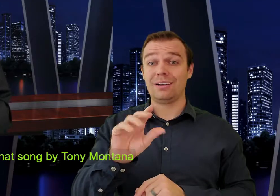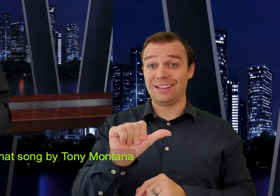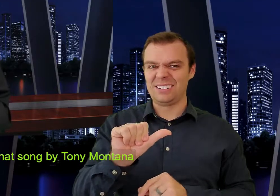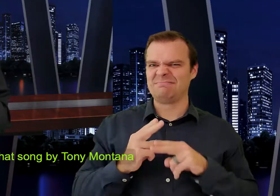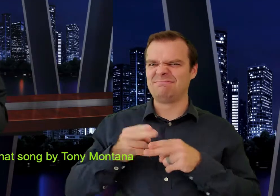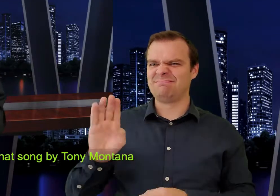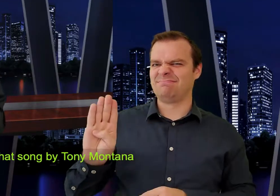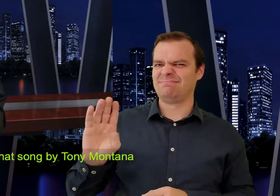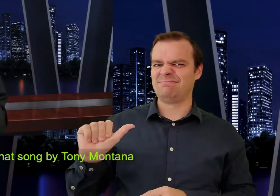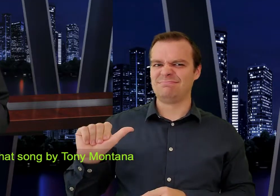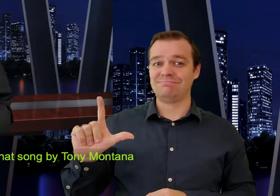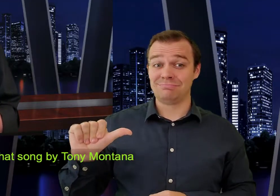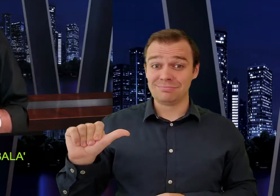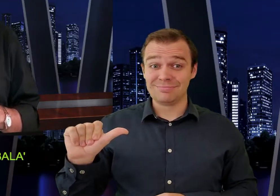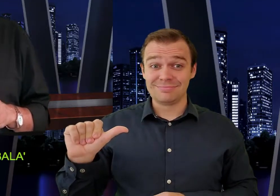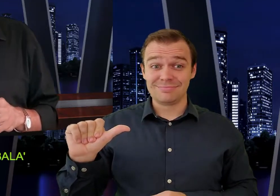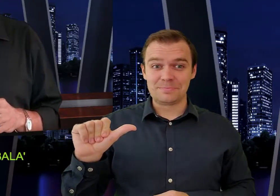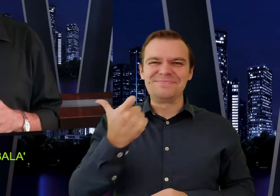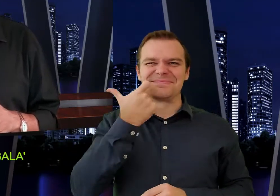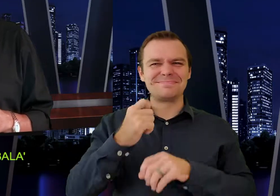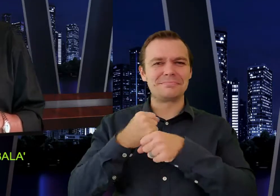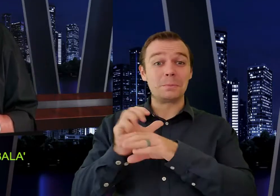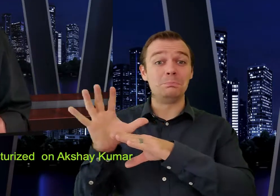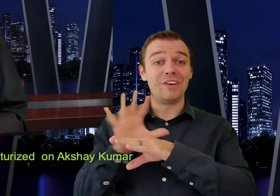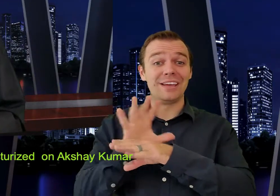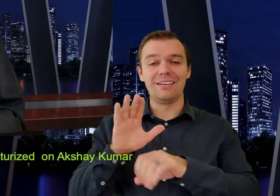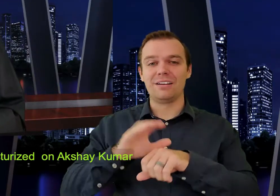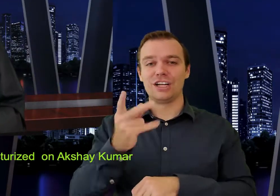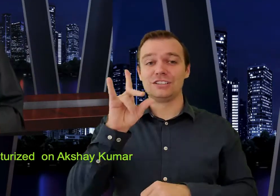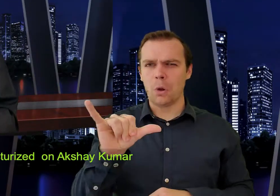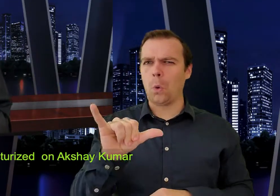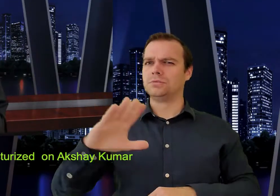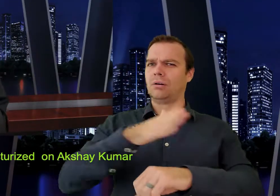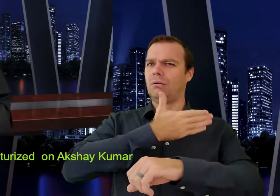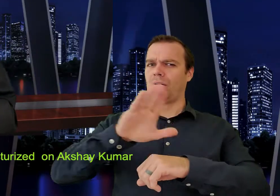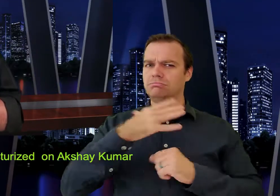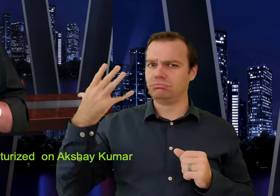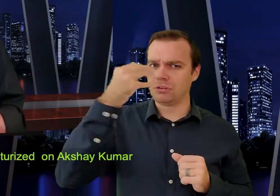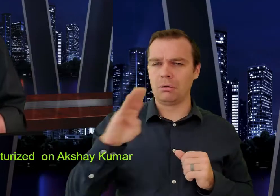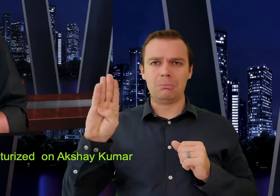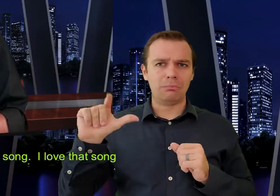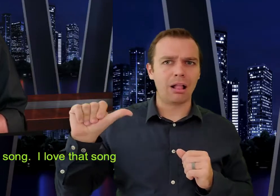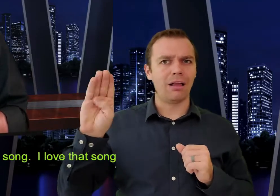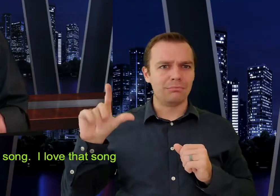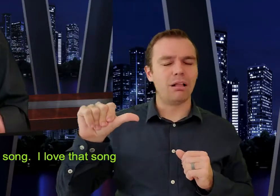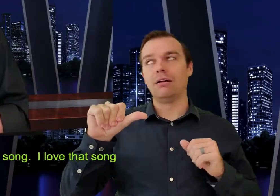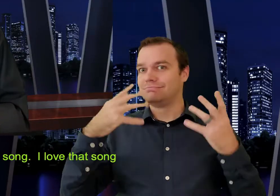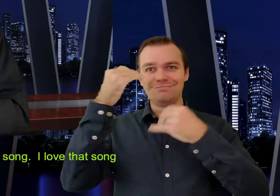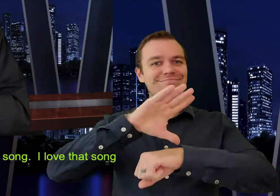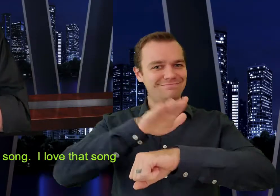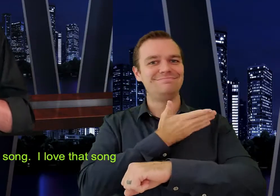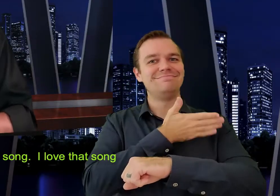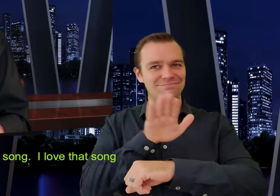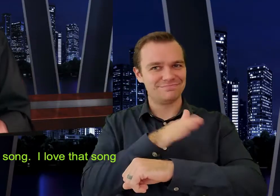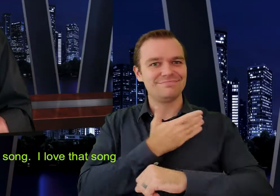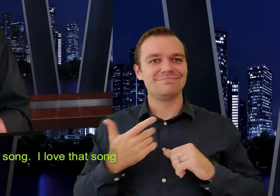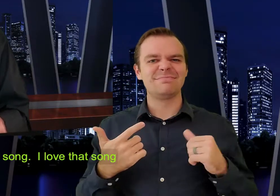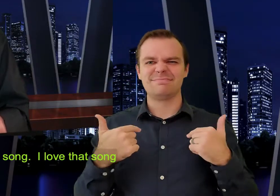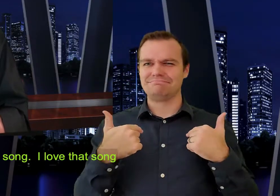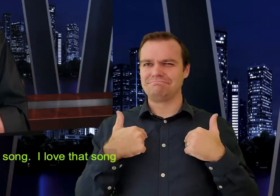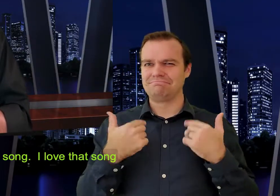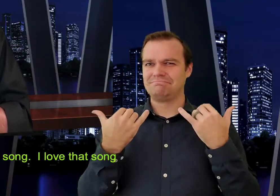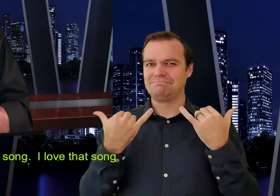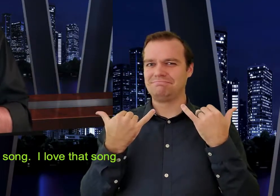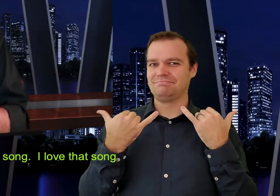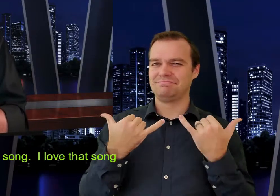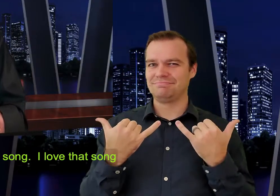Tony Montana, Bala, and which was recently picturized on Akshay Kumar. What a beautiful song, Bala, Bala, Bala. I love that song. So